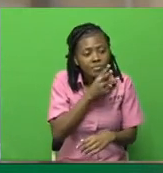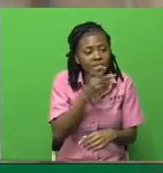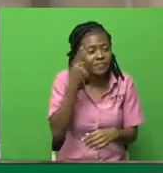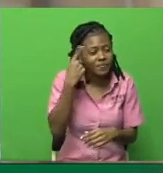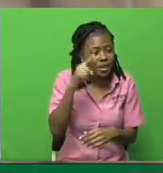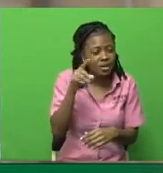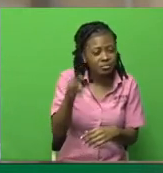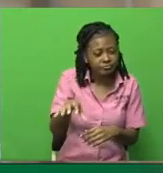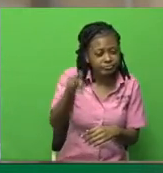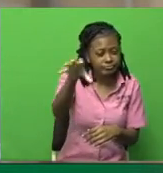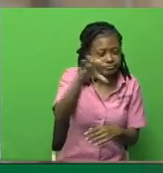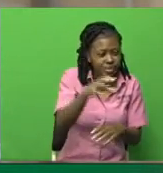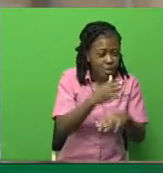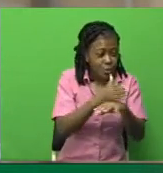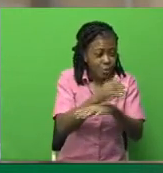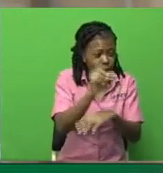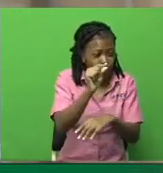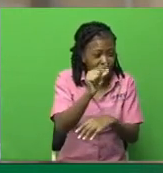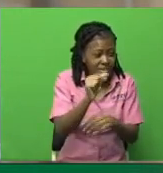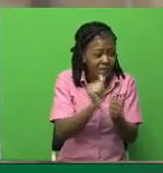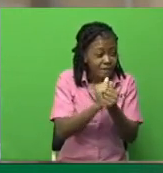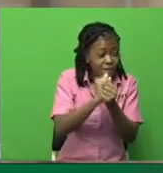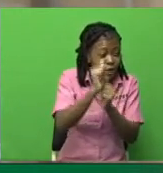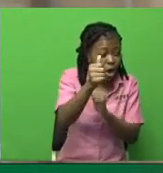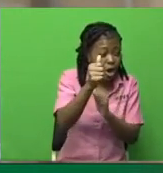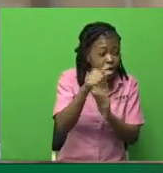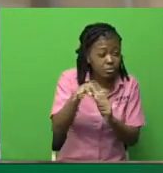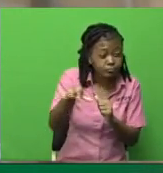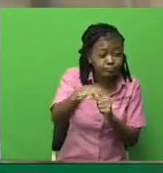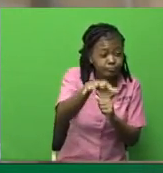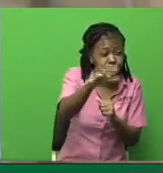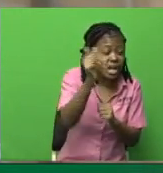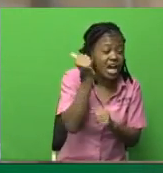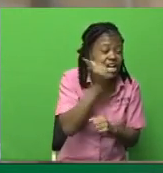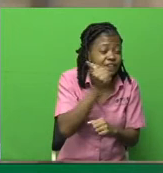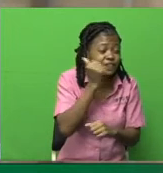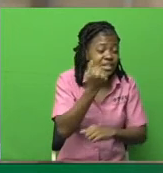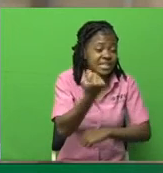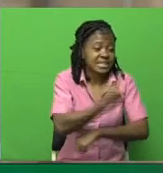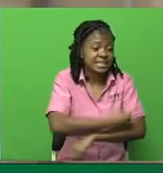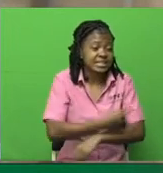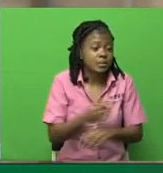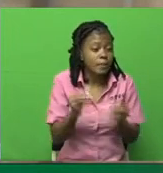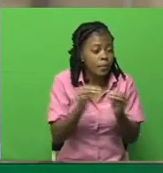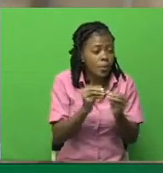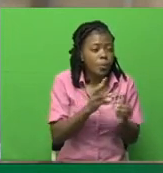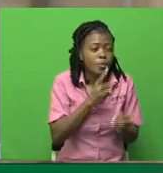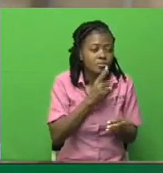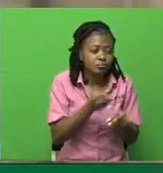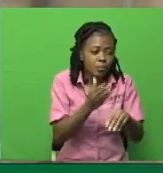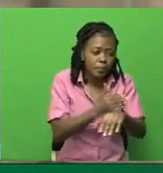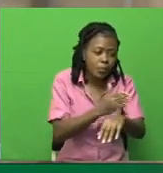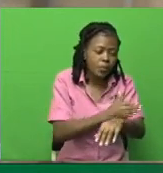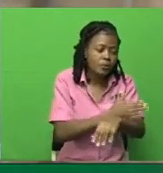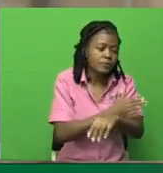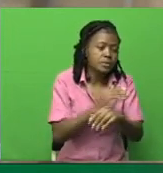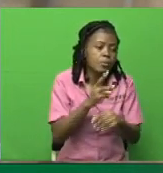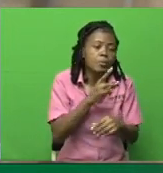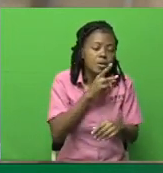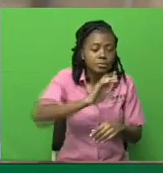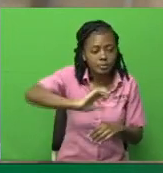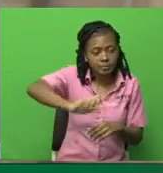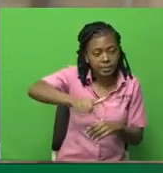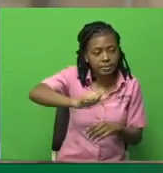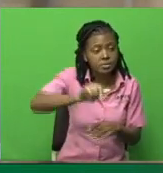Imperial million gallons of water per day to increase and improve water supply even in my